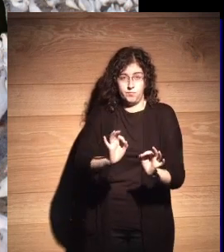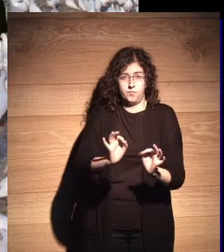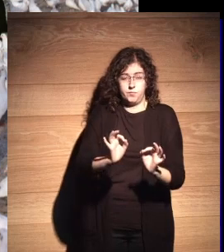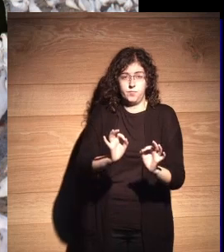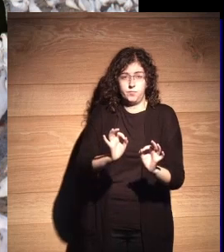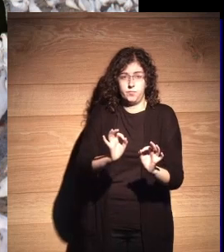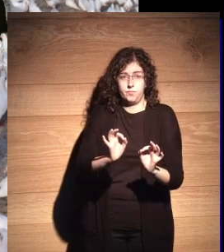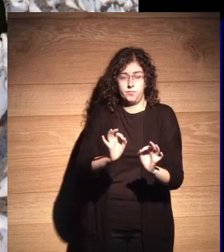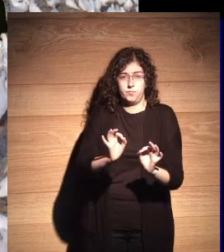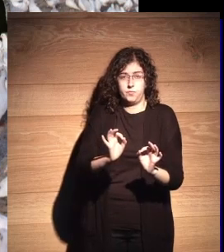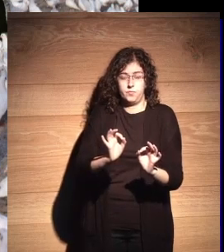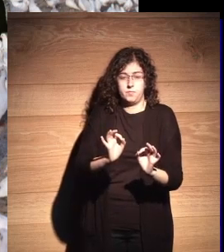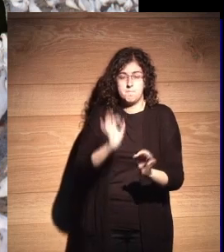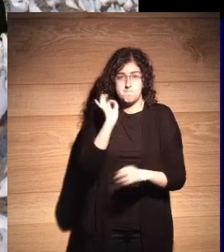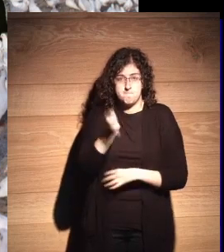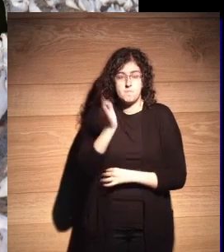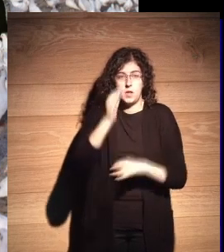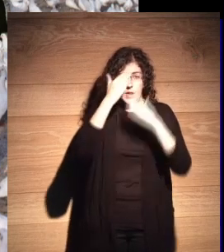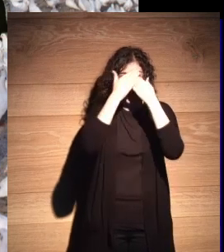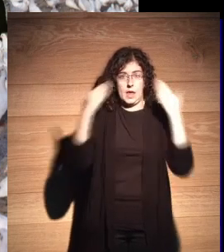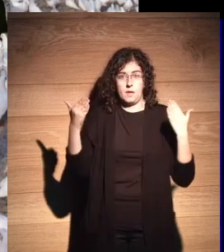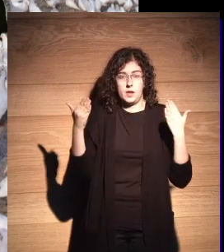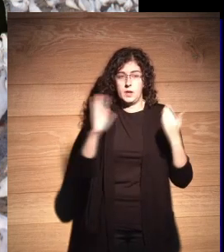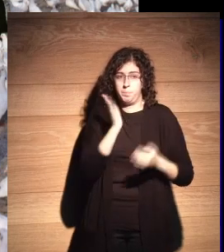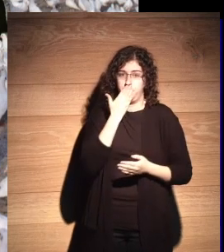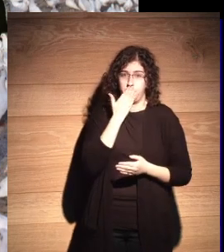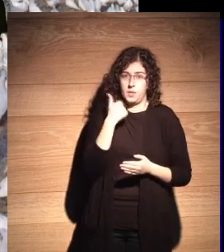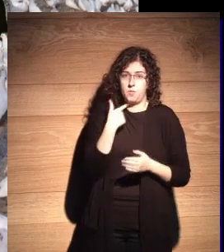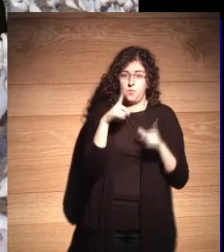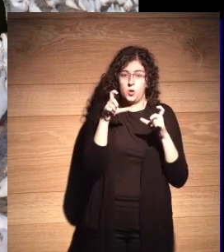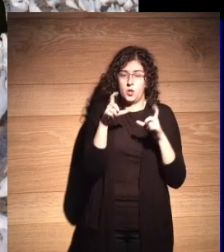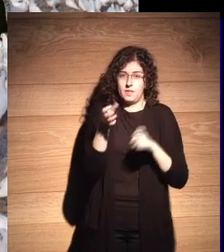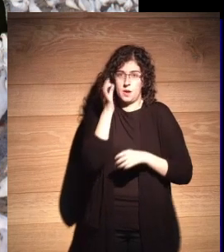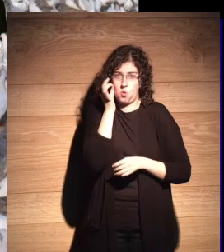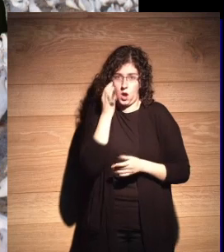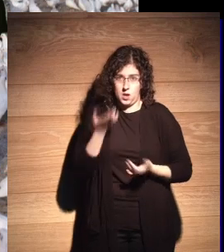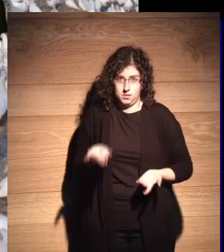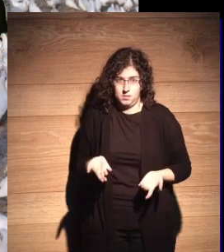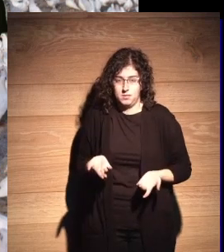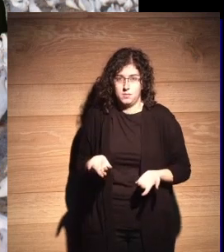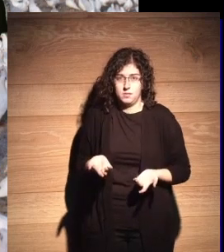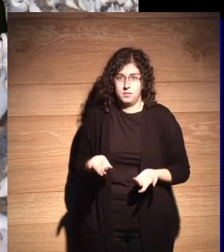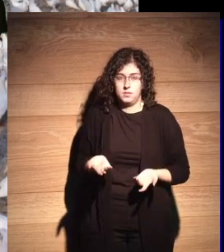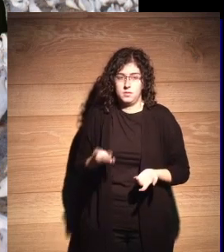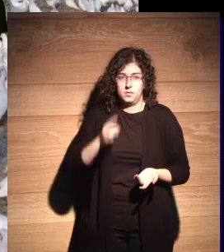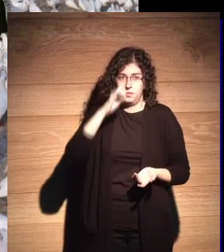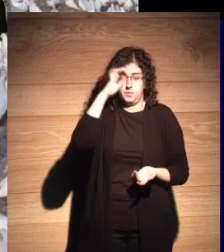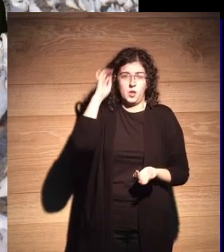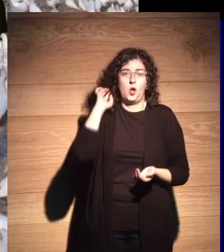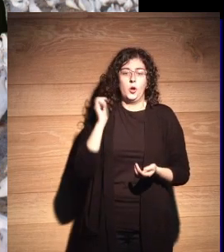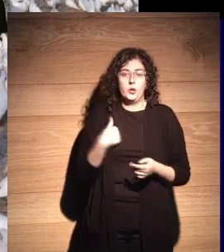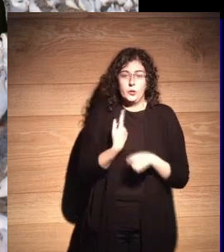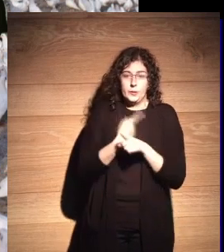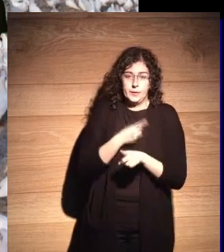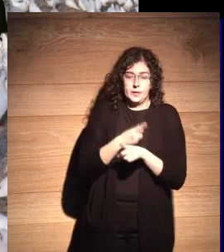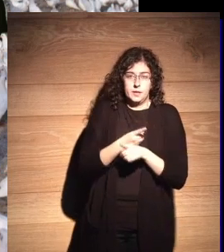photograph women in Afghanistan. So I was a little bit... I was a little bit nervous that the man would come